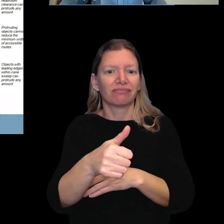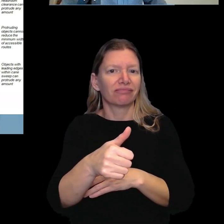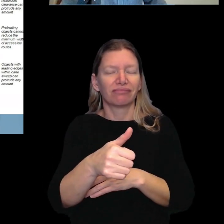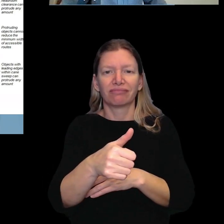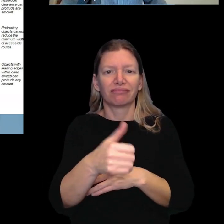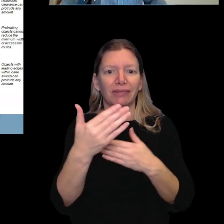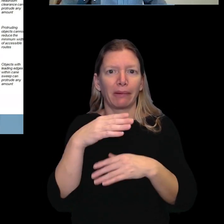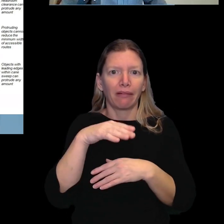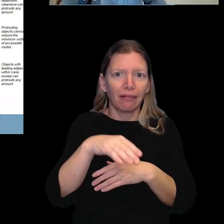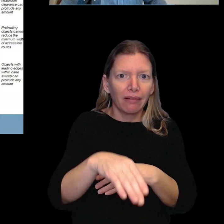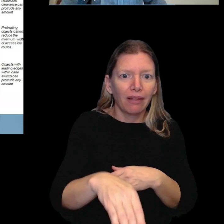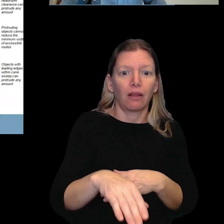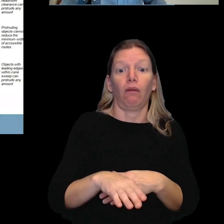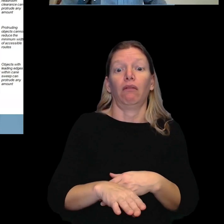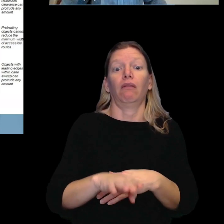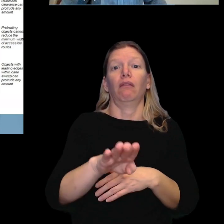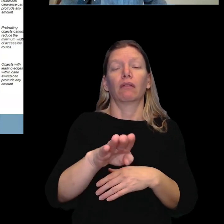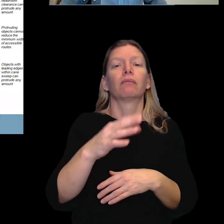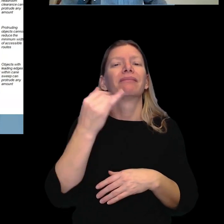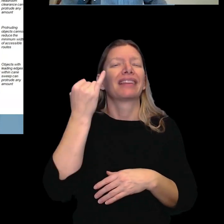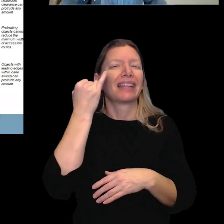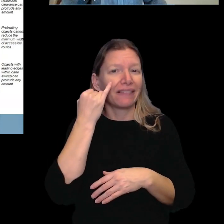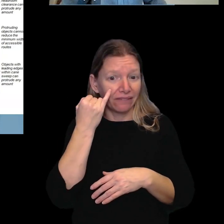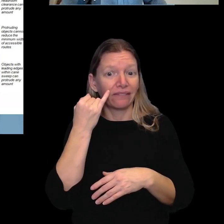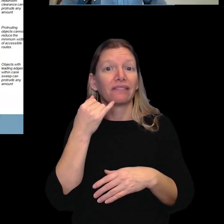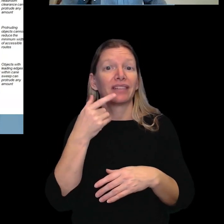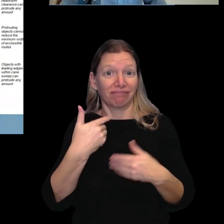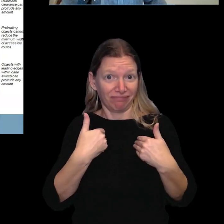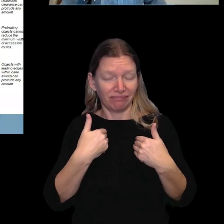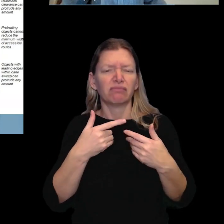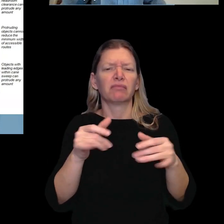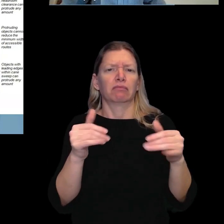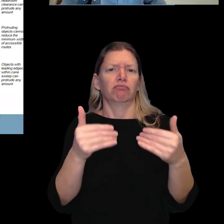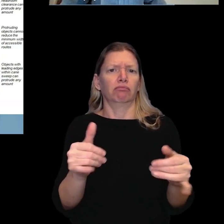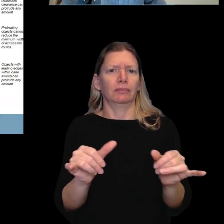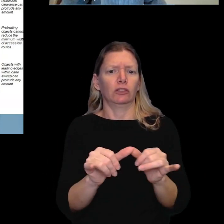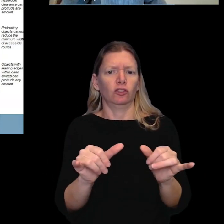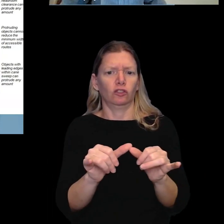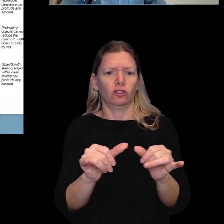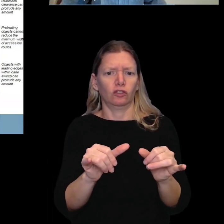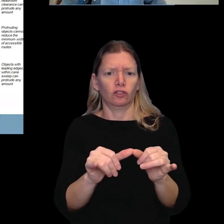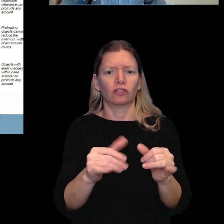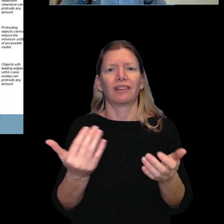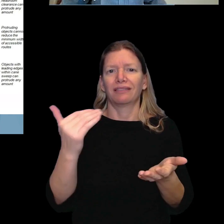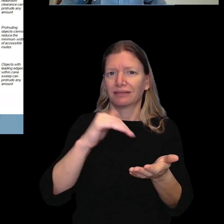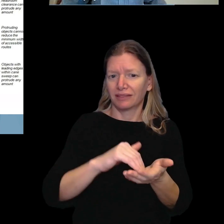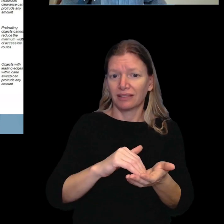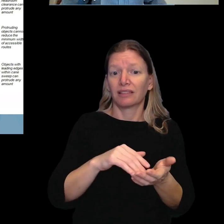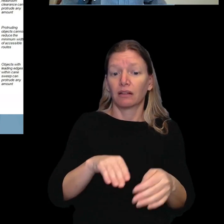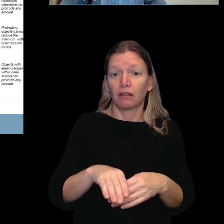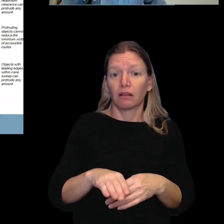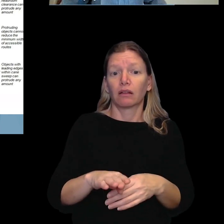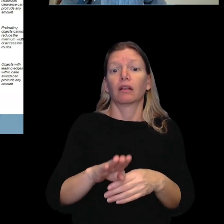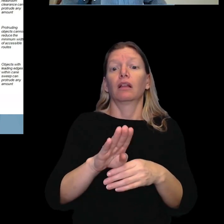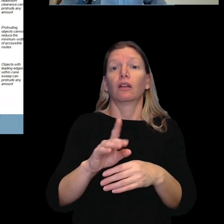where a hallway is not completely flat. And if you encounter that, try to take a measurement.